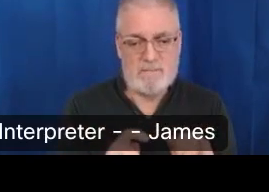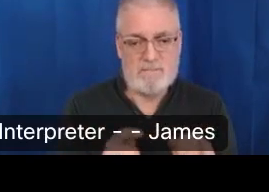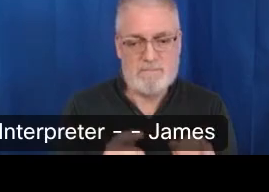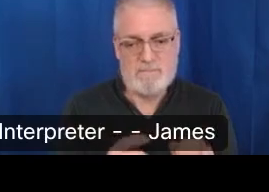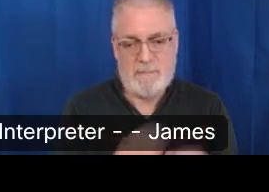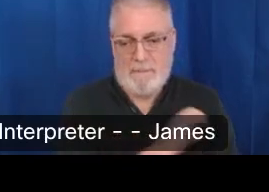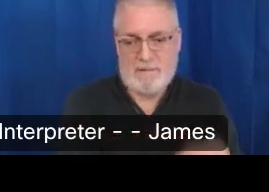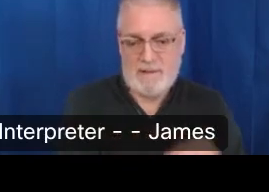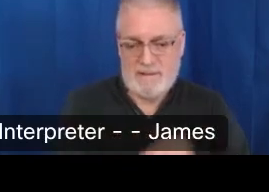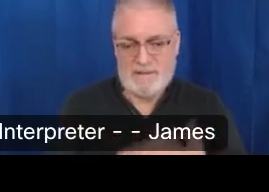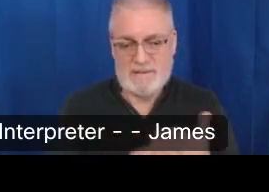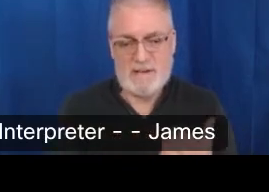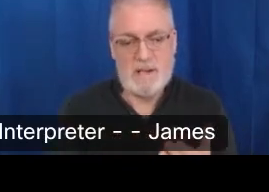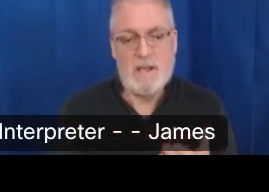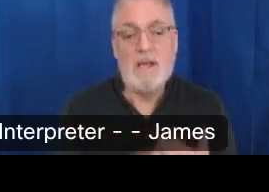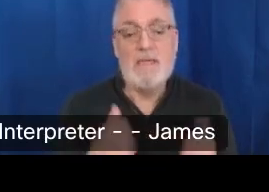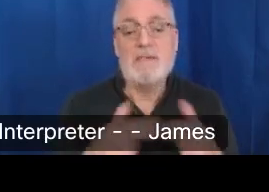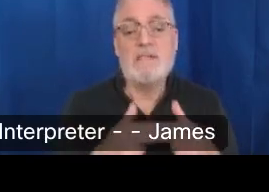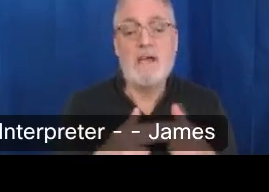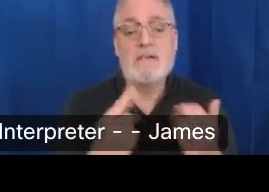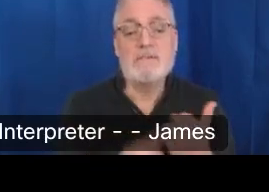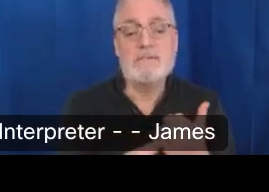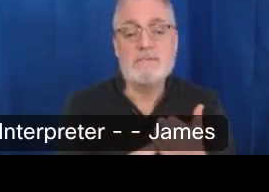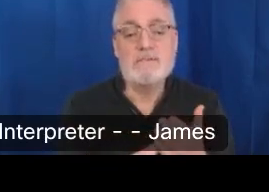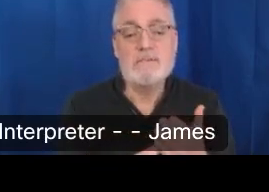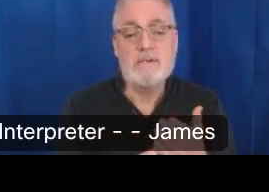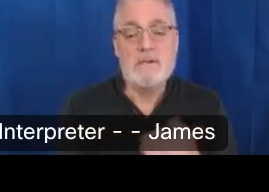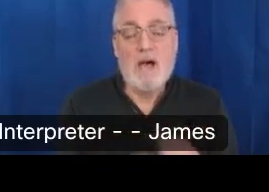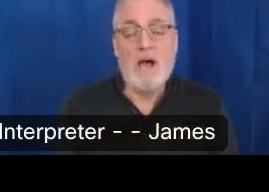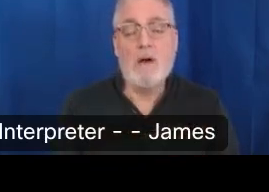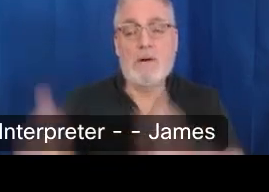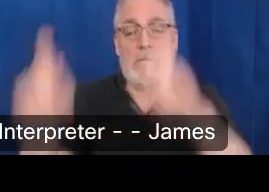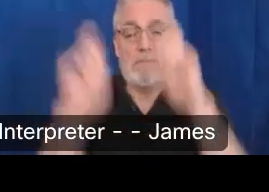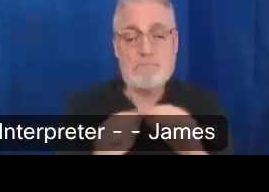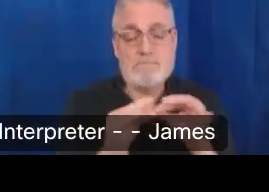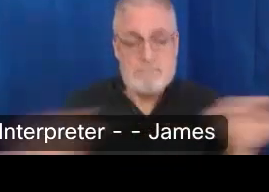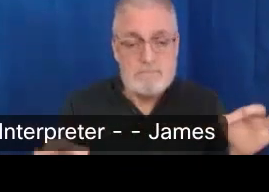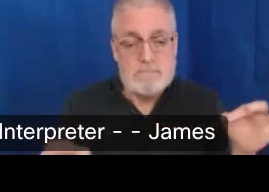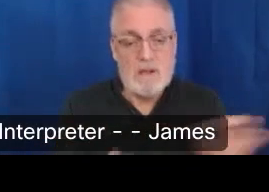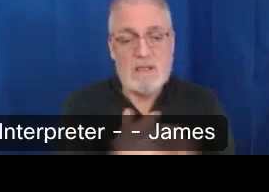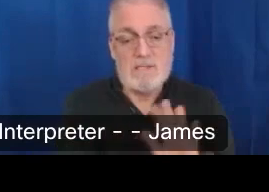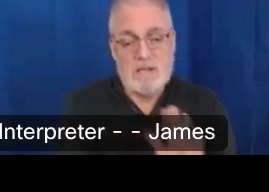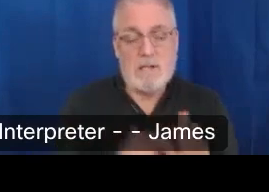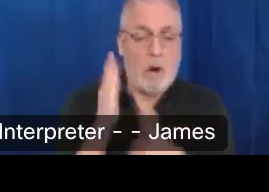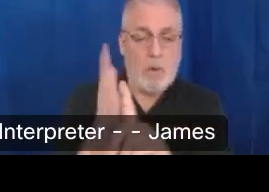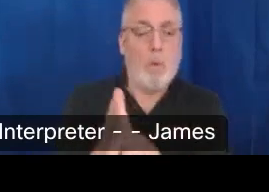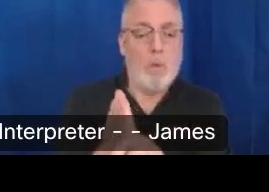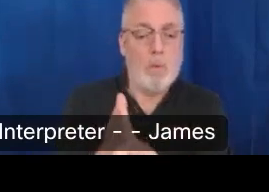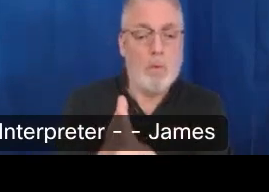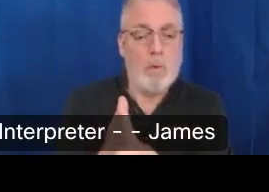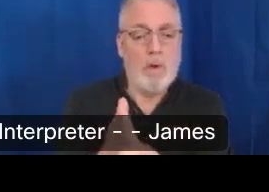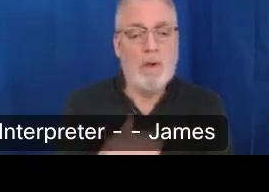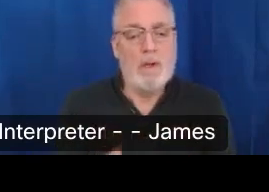talks about the legislative mandate, which is to study and review effectiveness of supports and services, is charge number